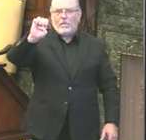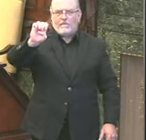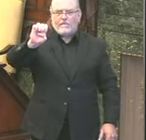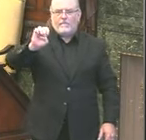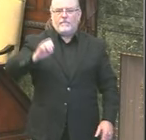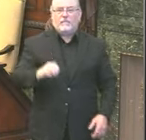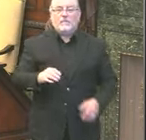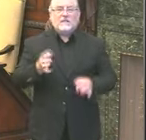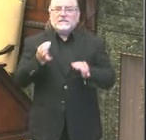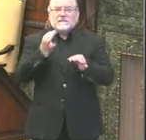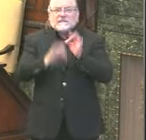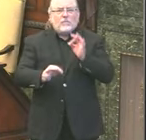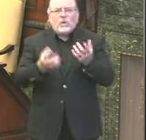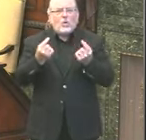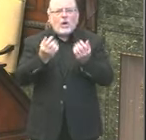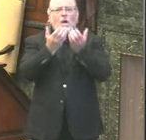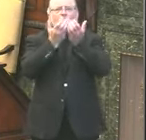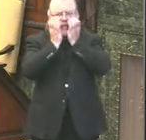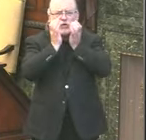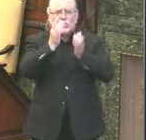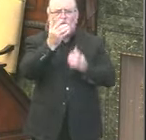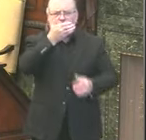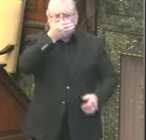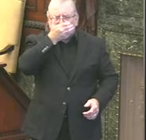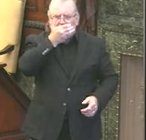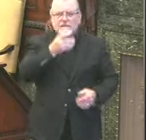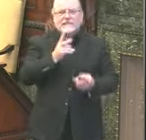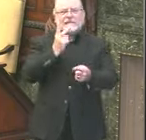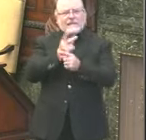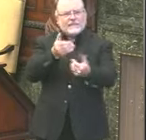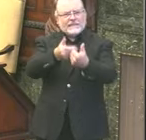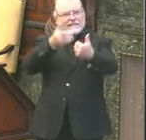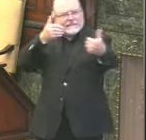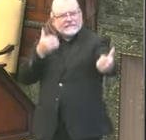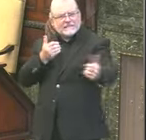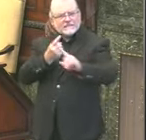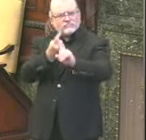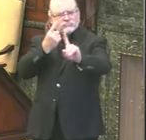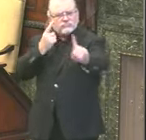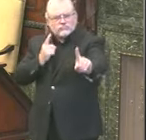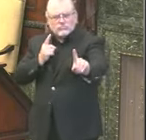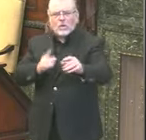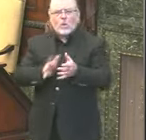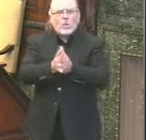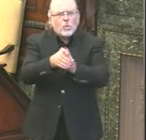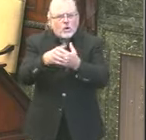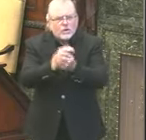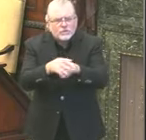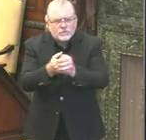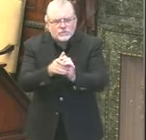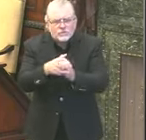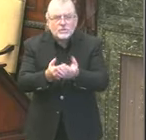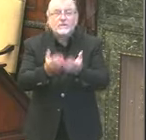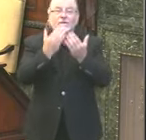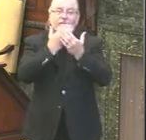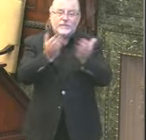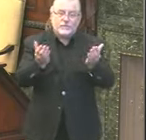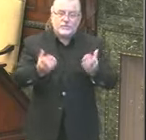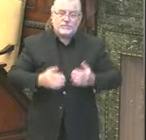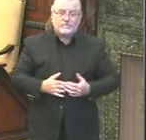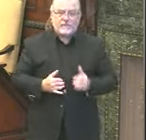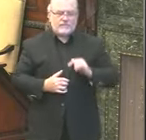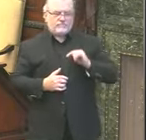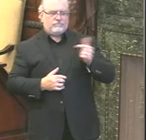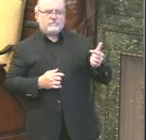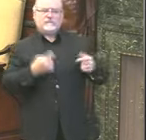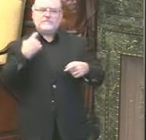much. Thank you, Dr. Farley. We're now going to move to Armando's remarks, who will be delivering a